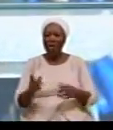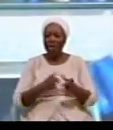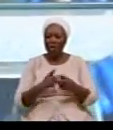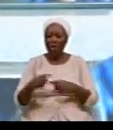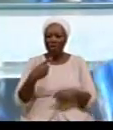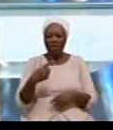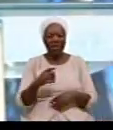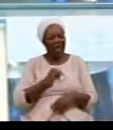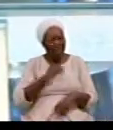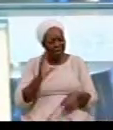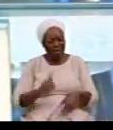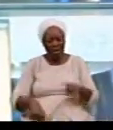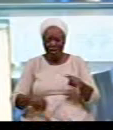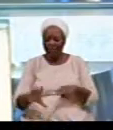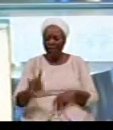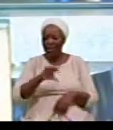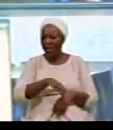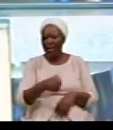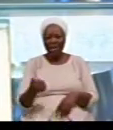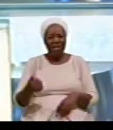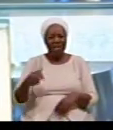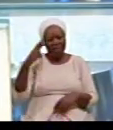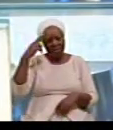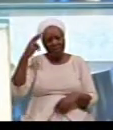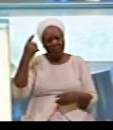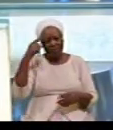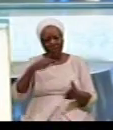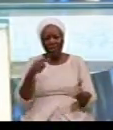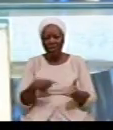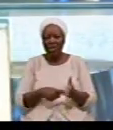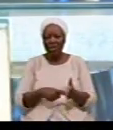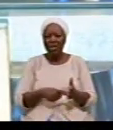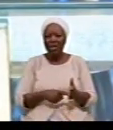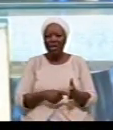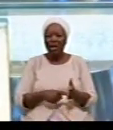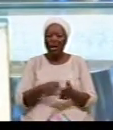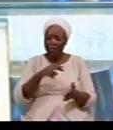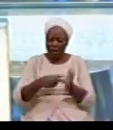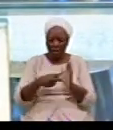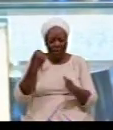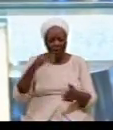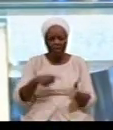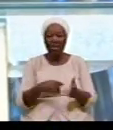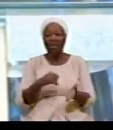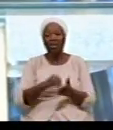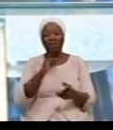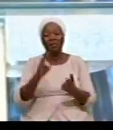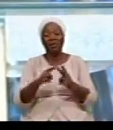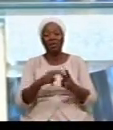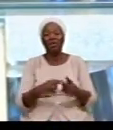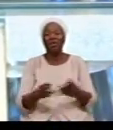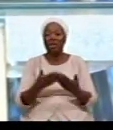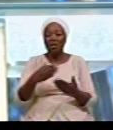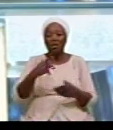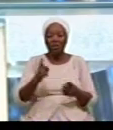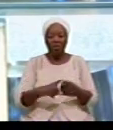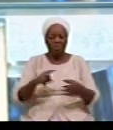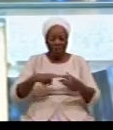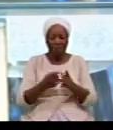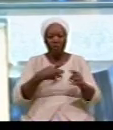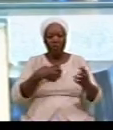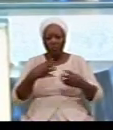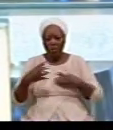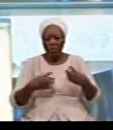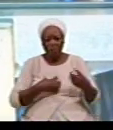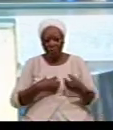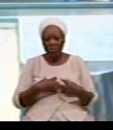can't find the reason for this. It's very easy then to begin to grudge innocent people,